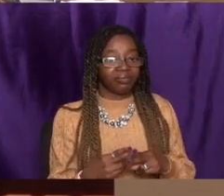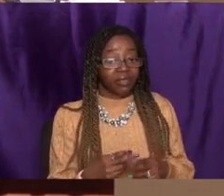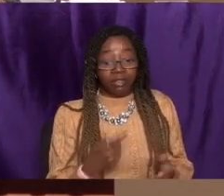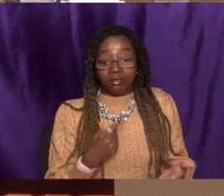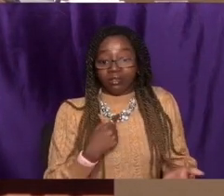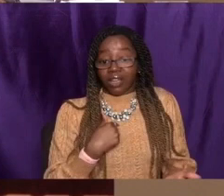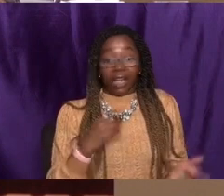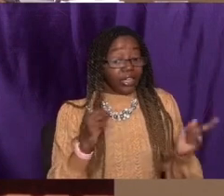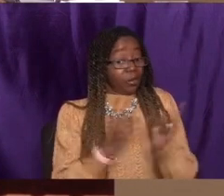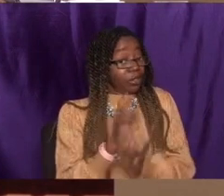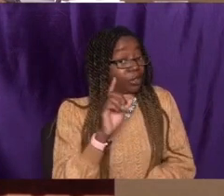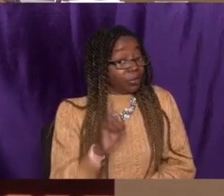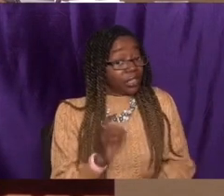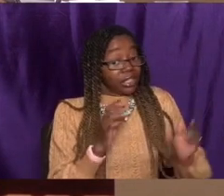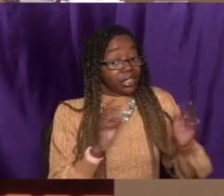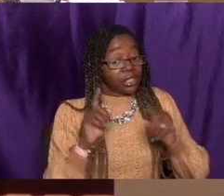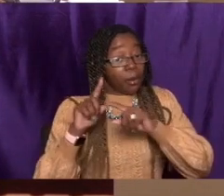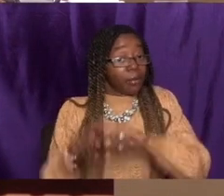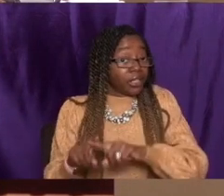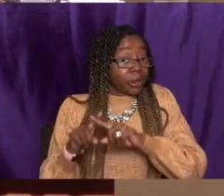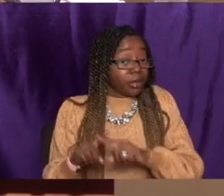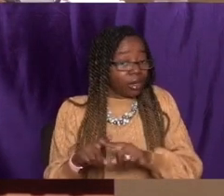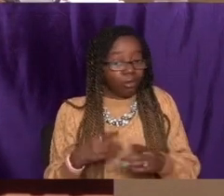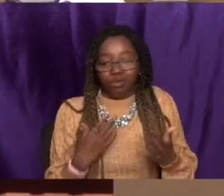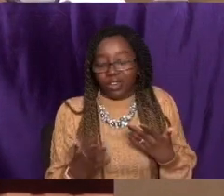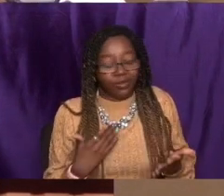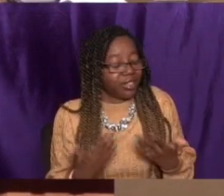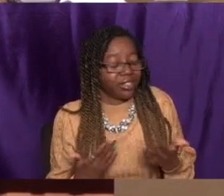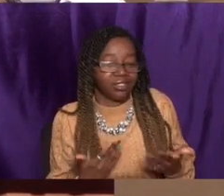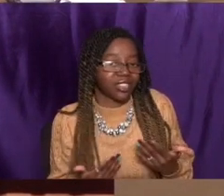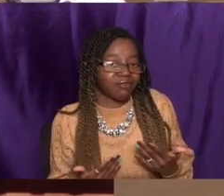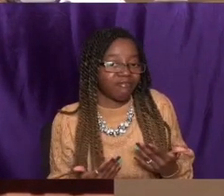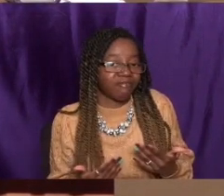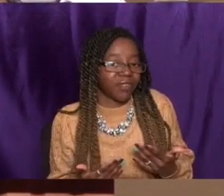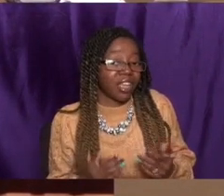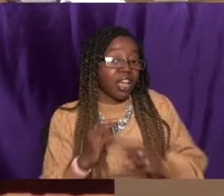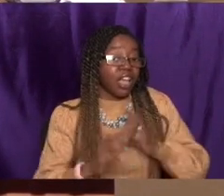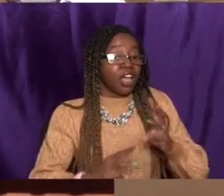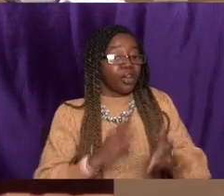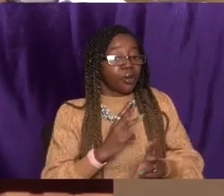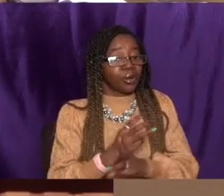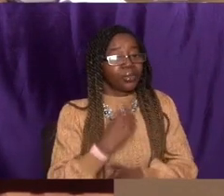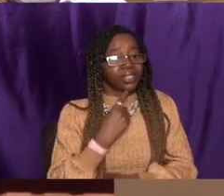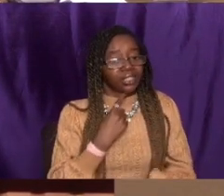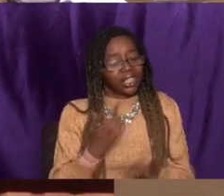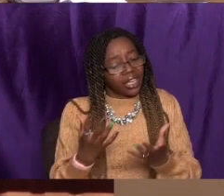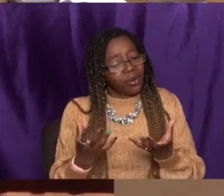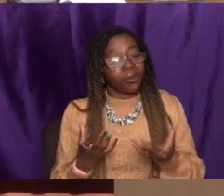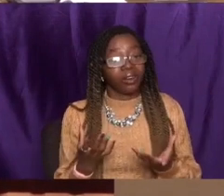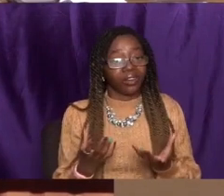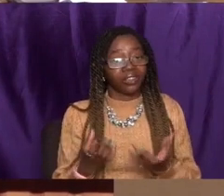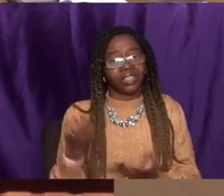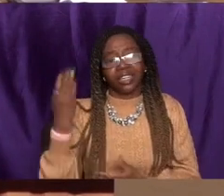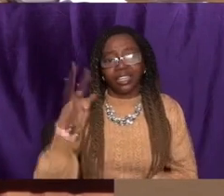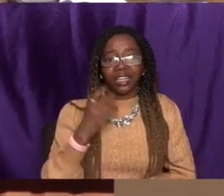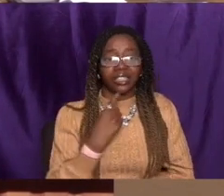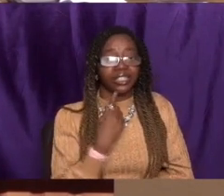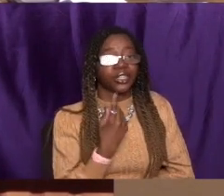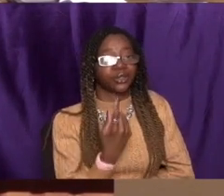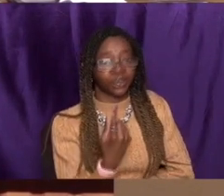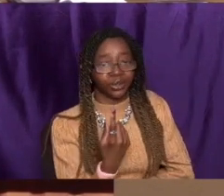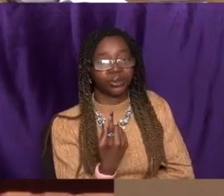I can meet your needs based upon whatever it is. In a world where we say, I wish, God says to